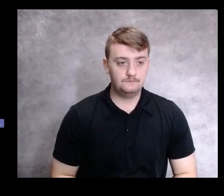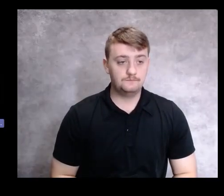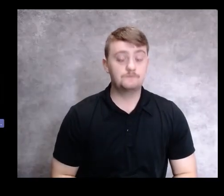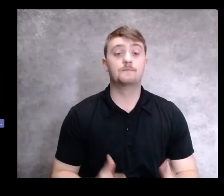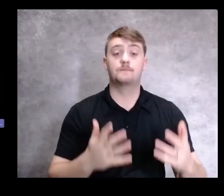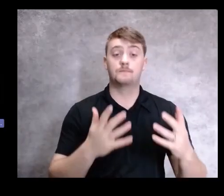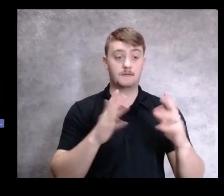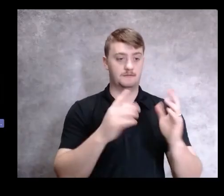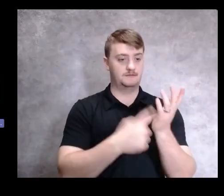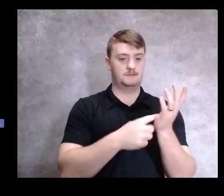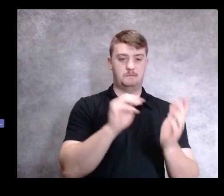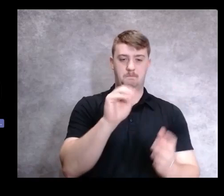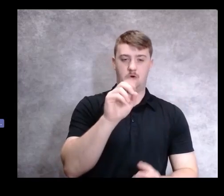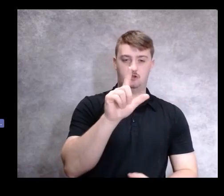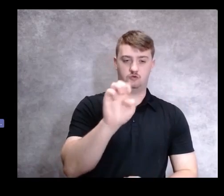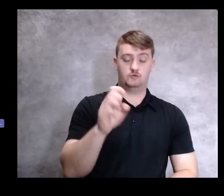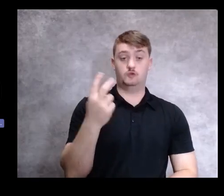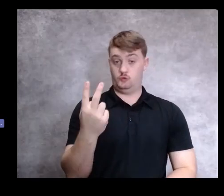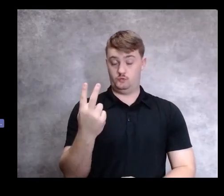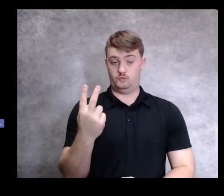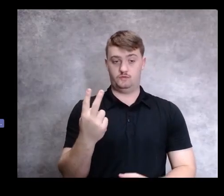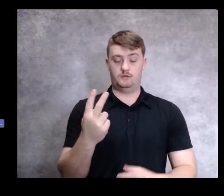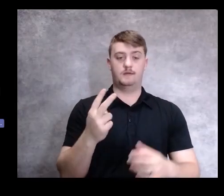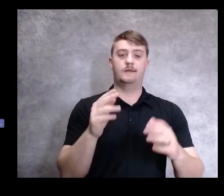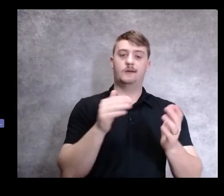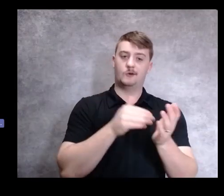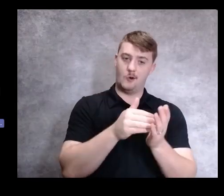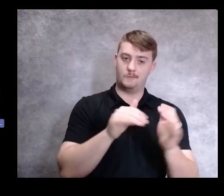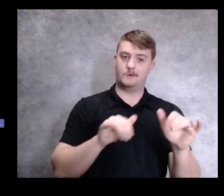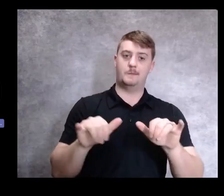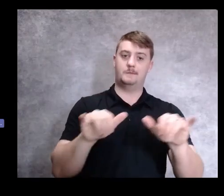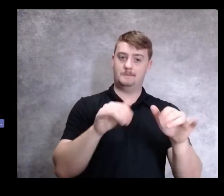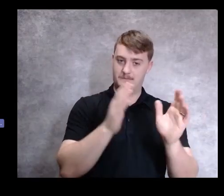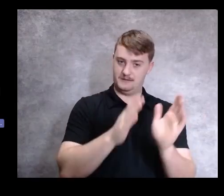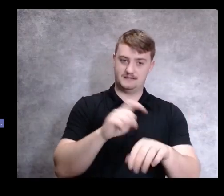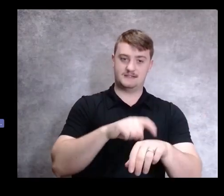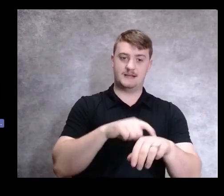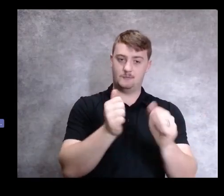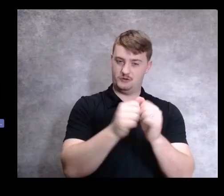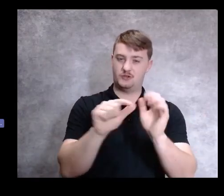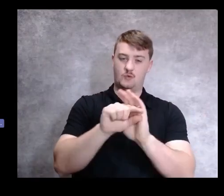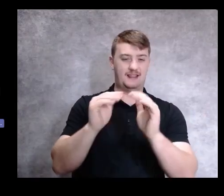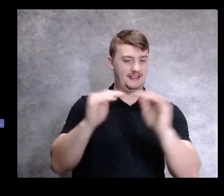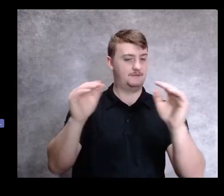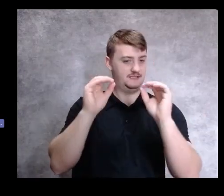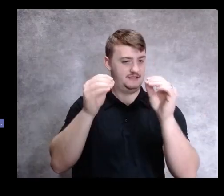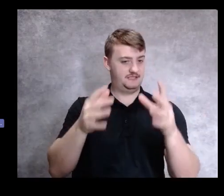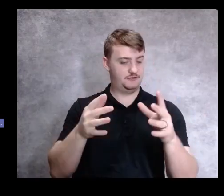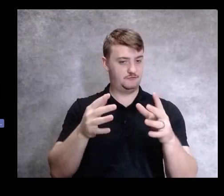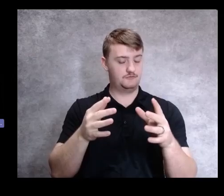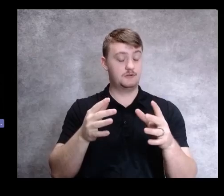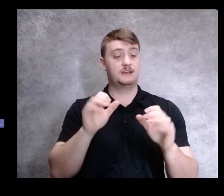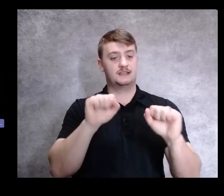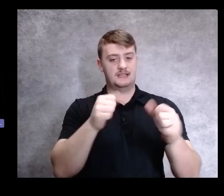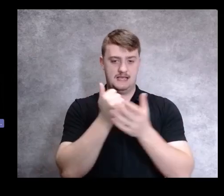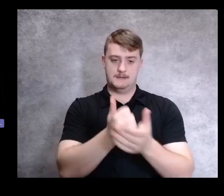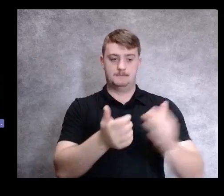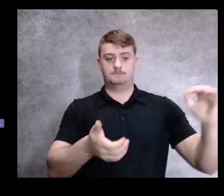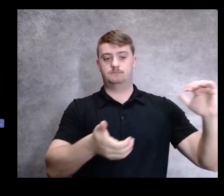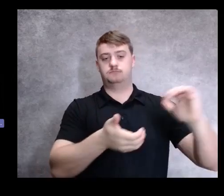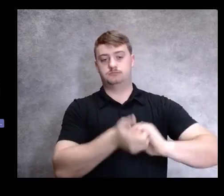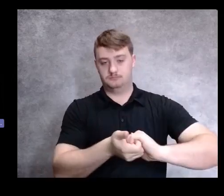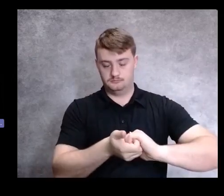As we discussed in Module 2, having common planning time with the grade level teachers that you support can help build collaboration